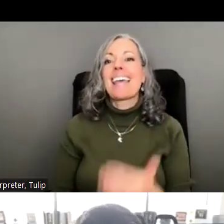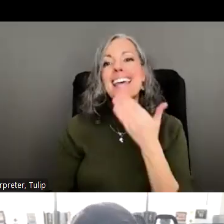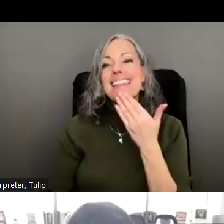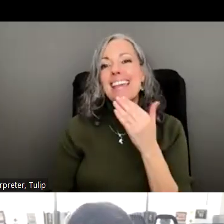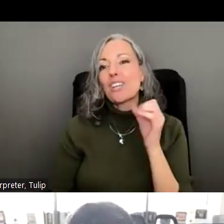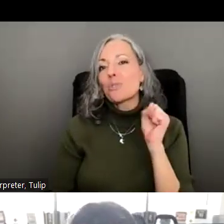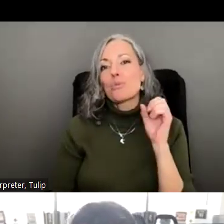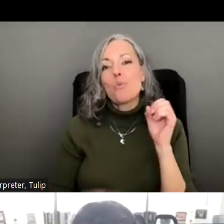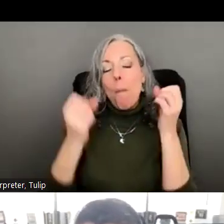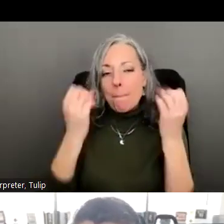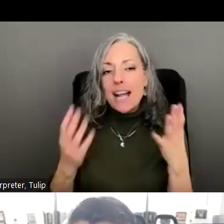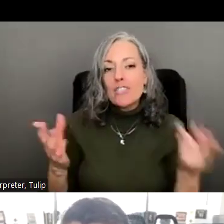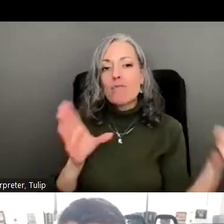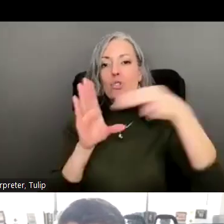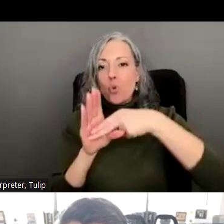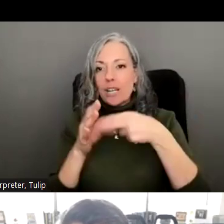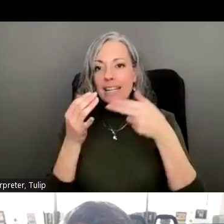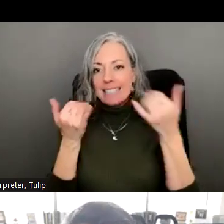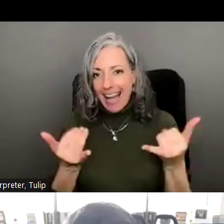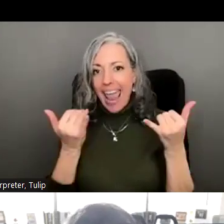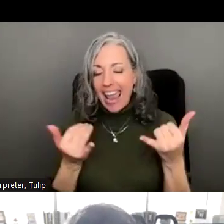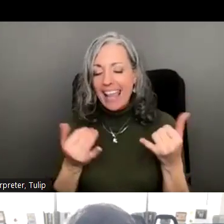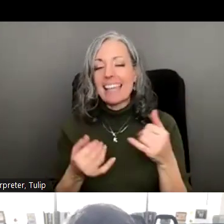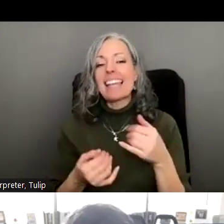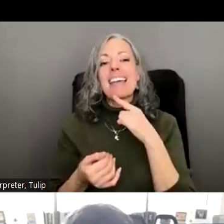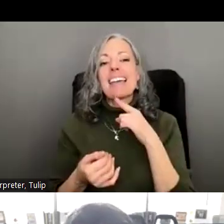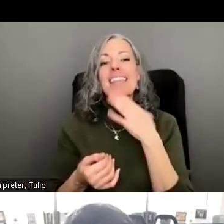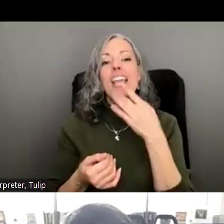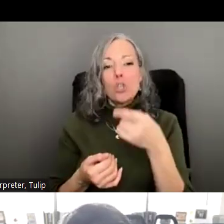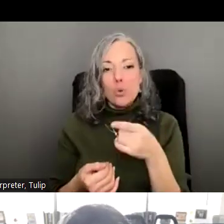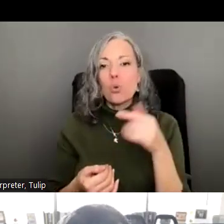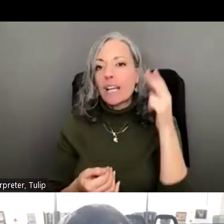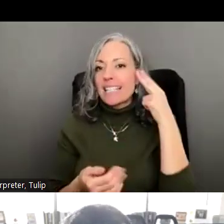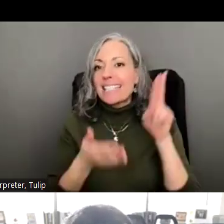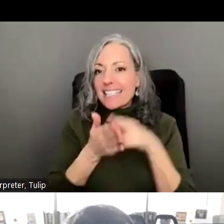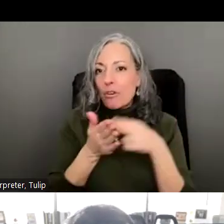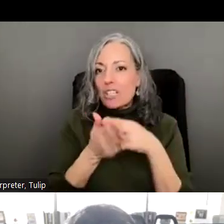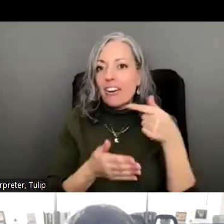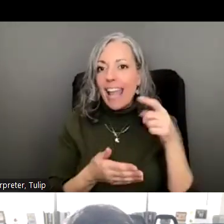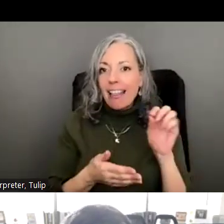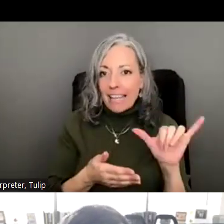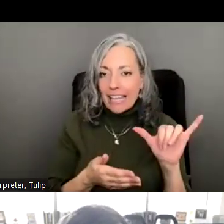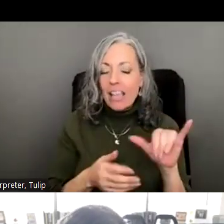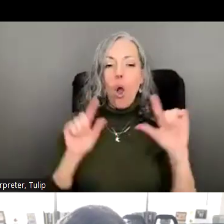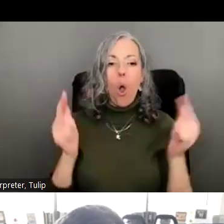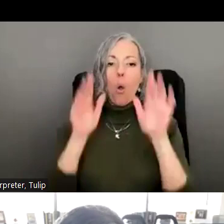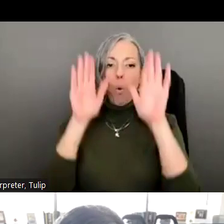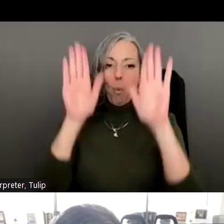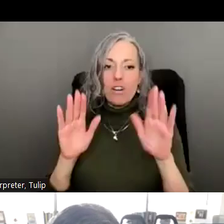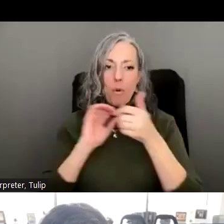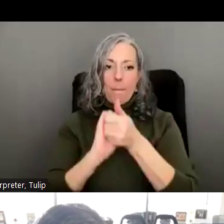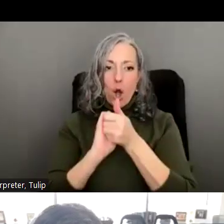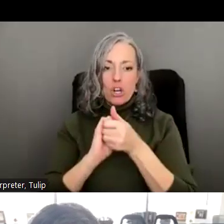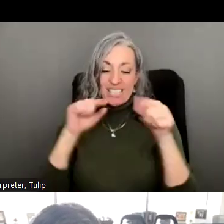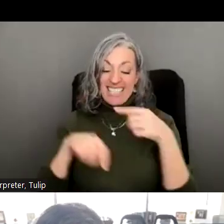much for joining us this morning, and thank you and Secretary Galley for being terrific thought partners over the past